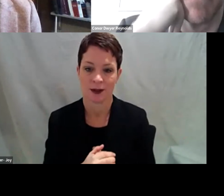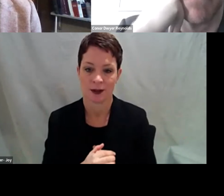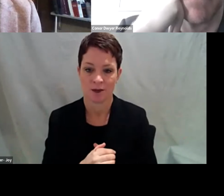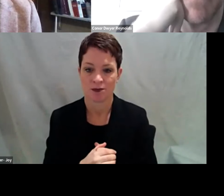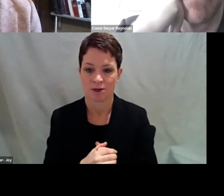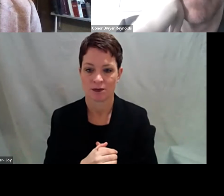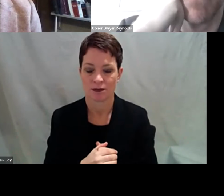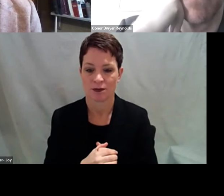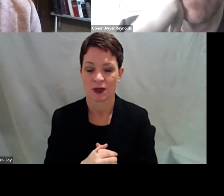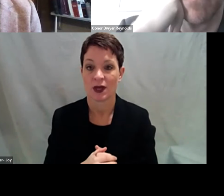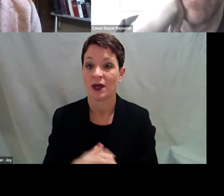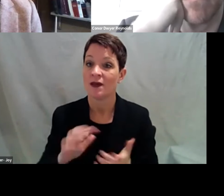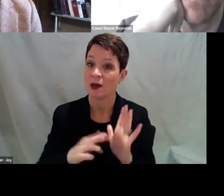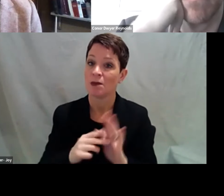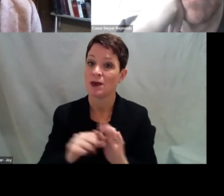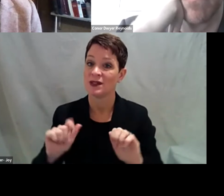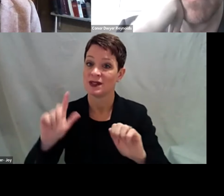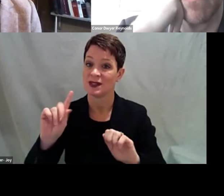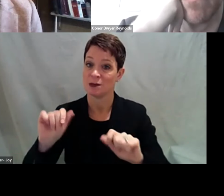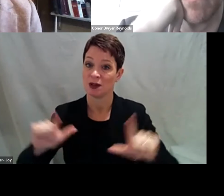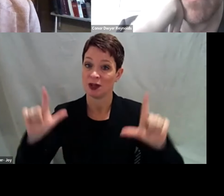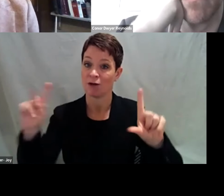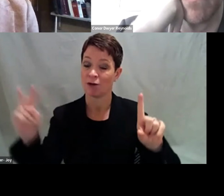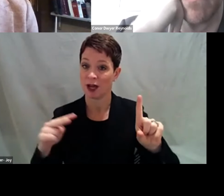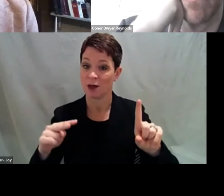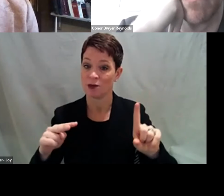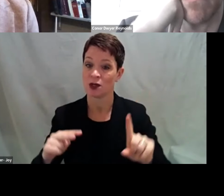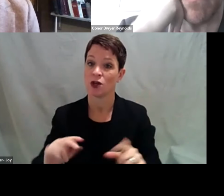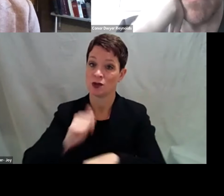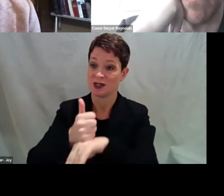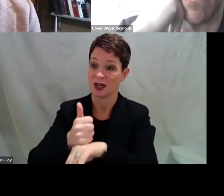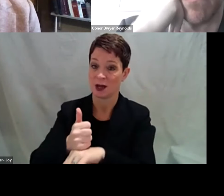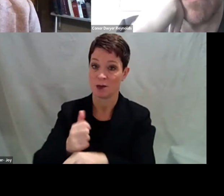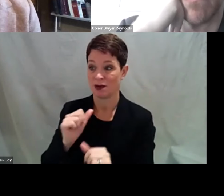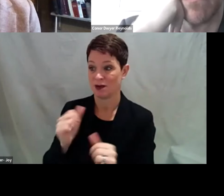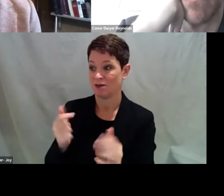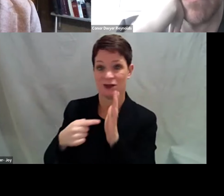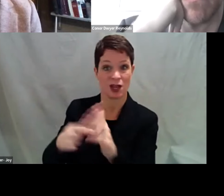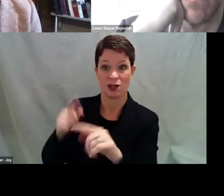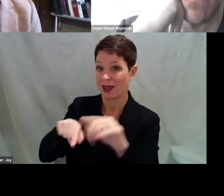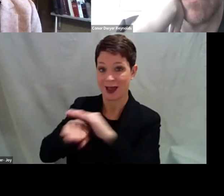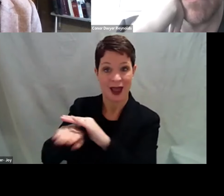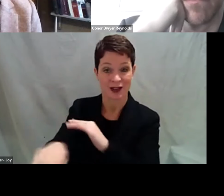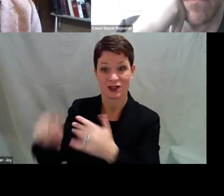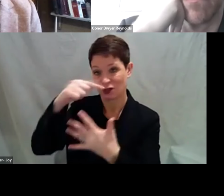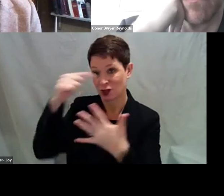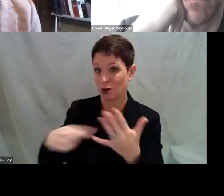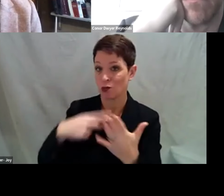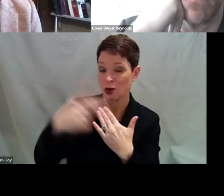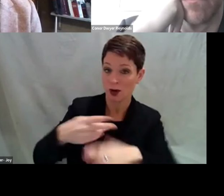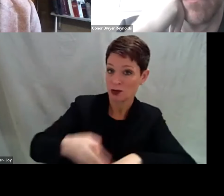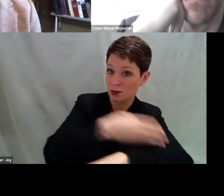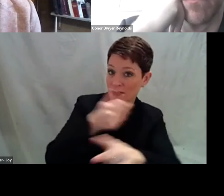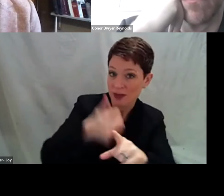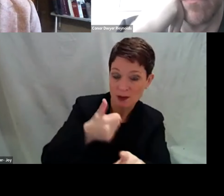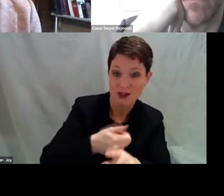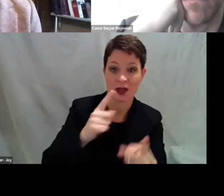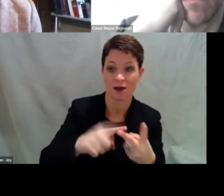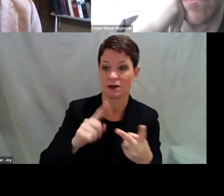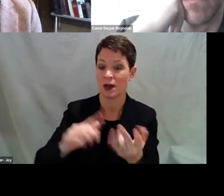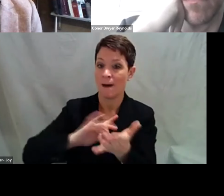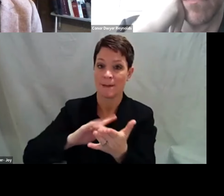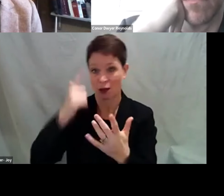that disability frames are deployed to frame denials of access to rehabilitative programs, appropriate